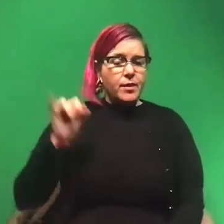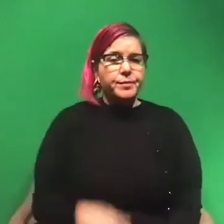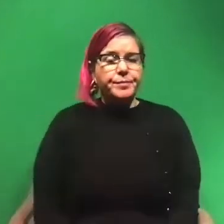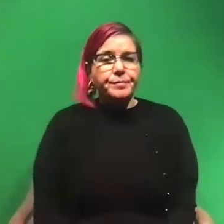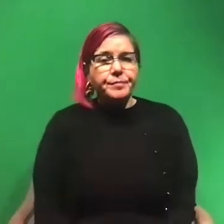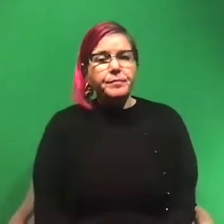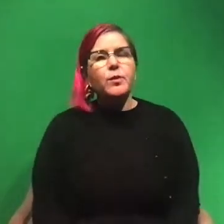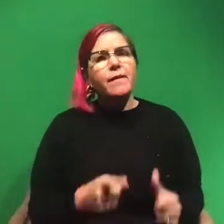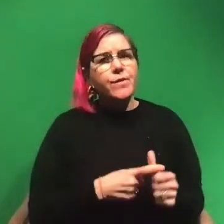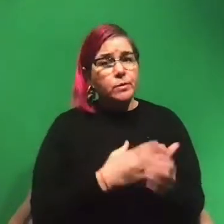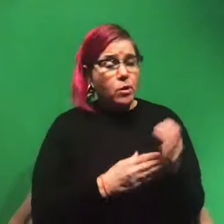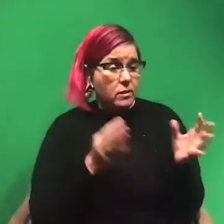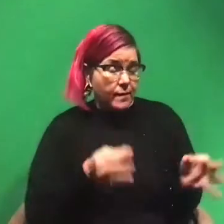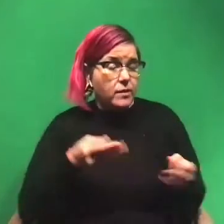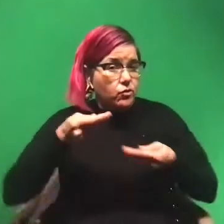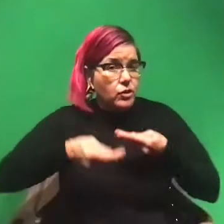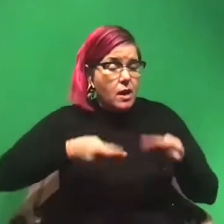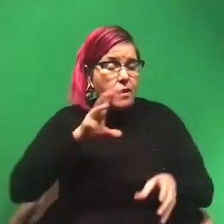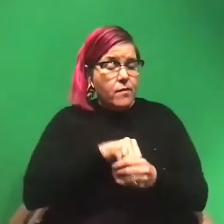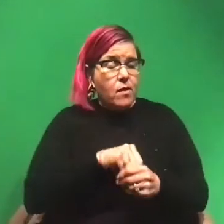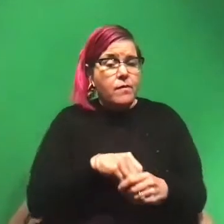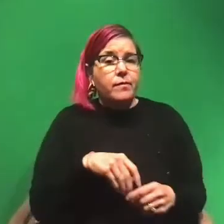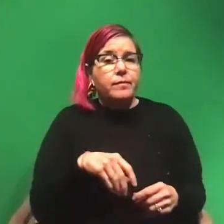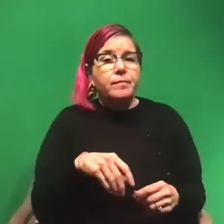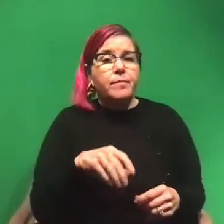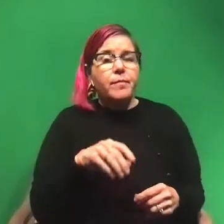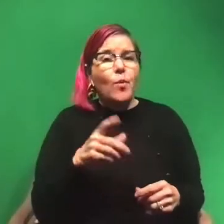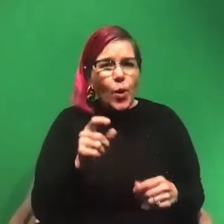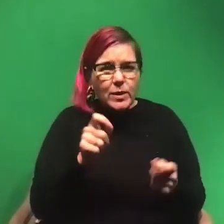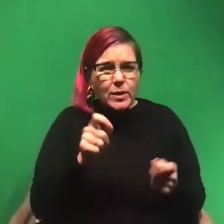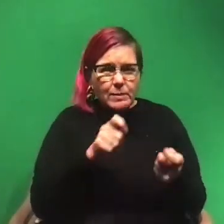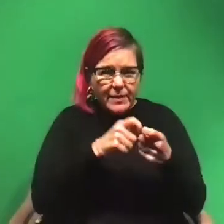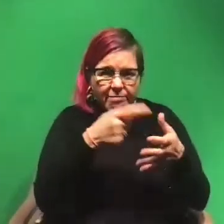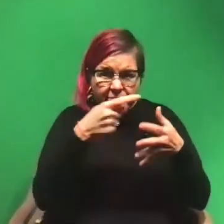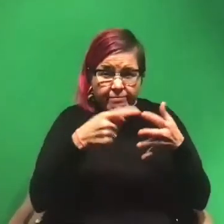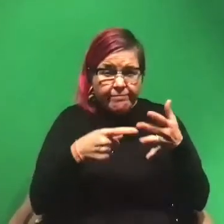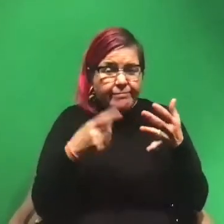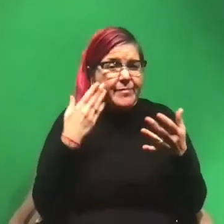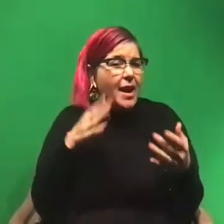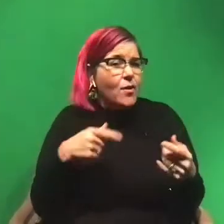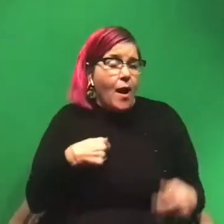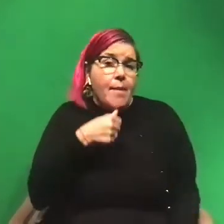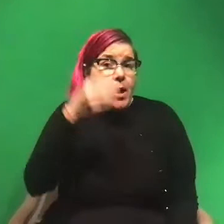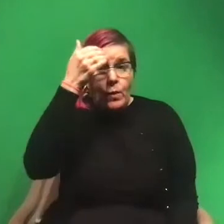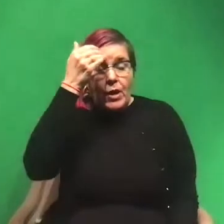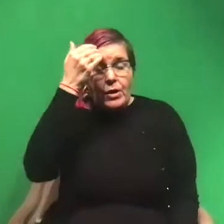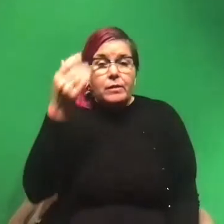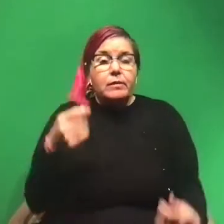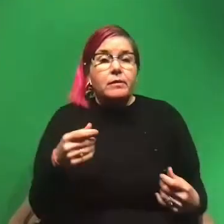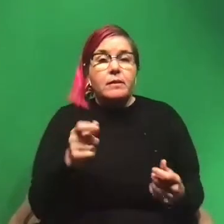of the question, yeah, definitely. We don't know what those host factors are. Or at least I'm not aware of any